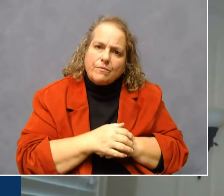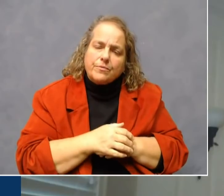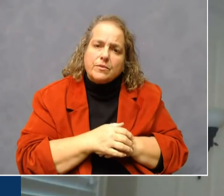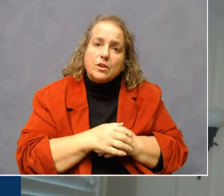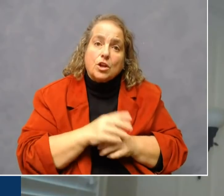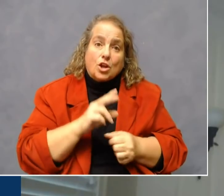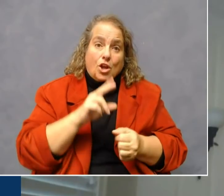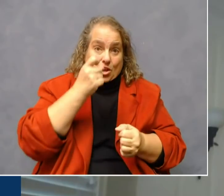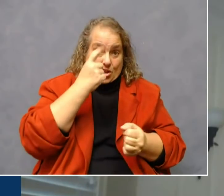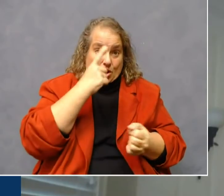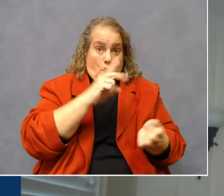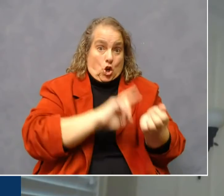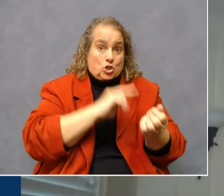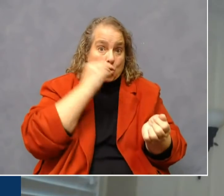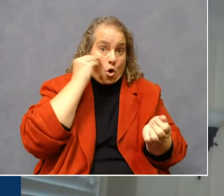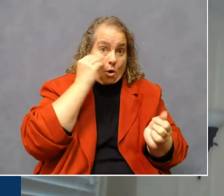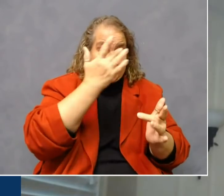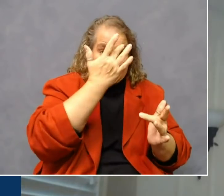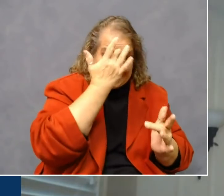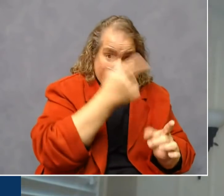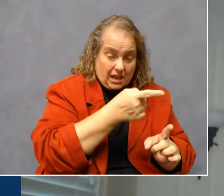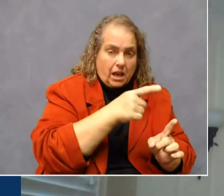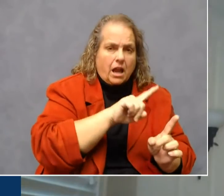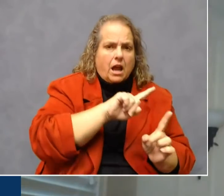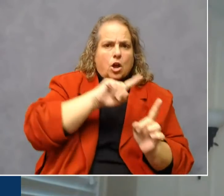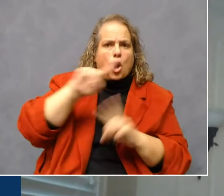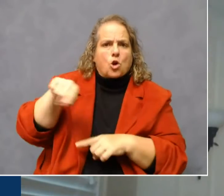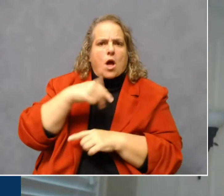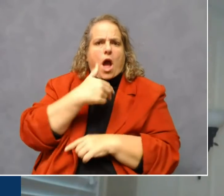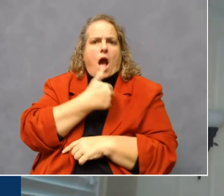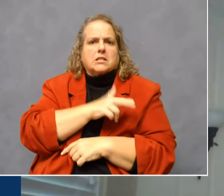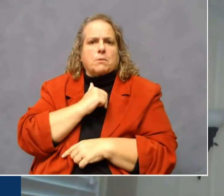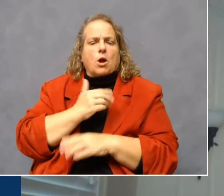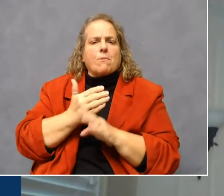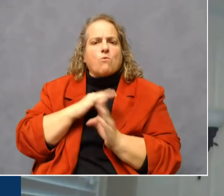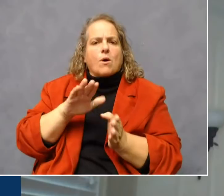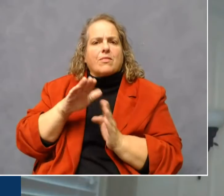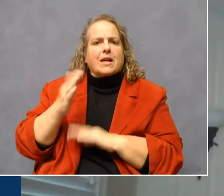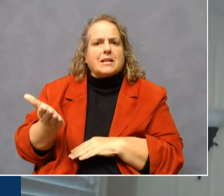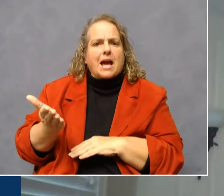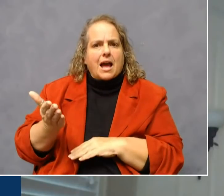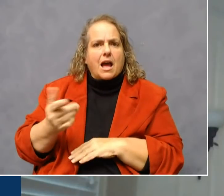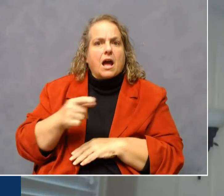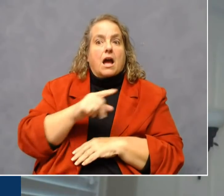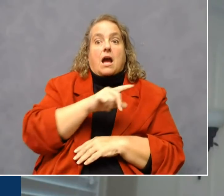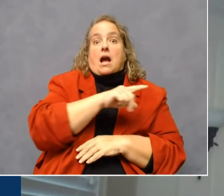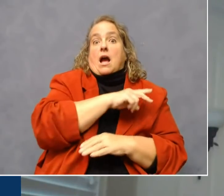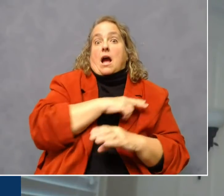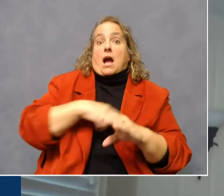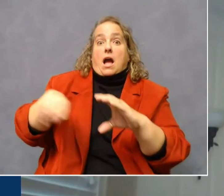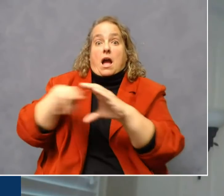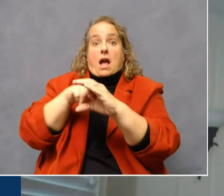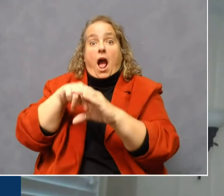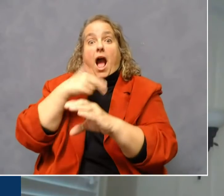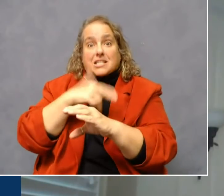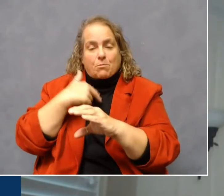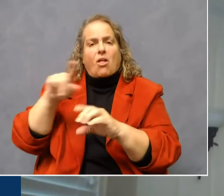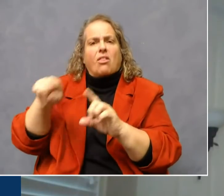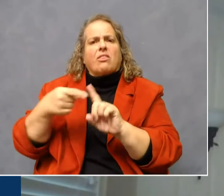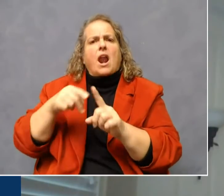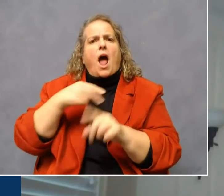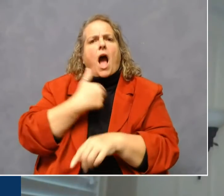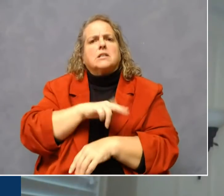usually before they pass away and are high intensity healthcare users. And so this is when hospitals get overrun.